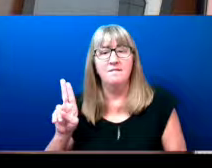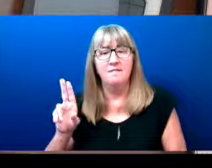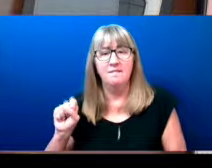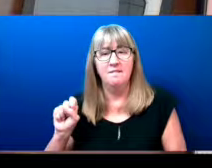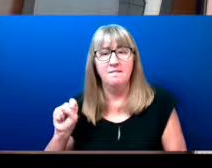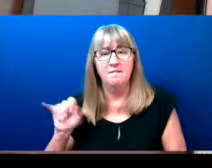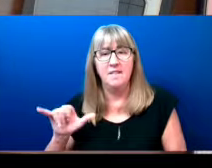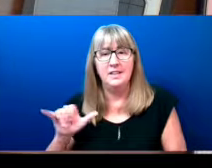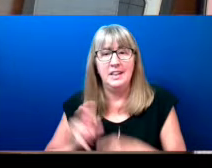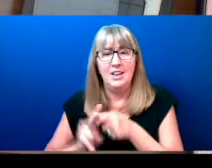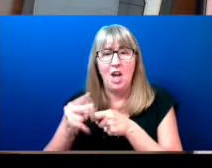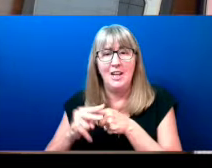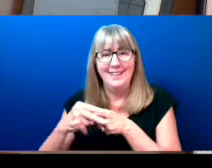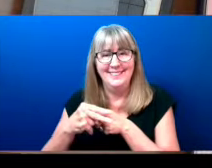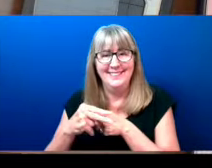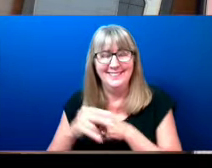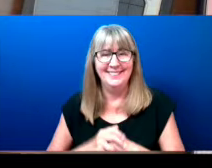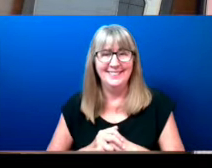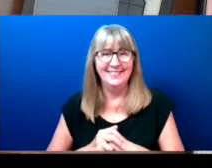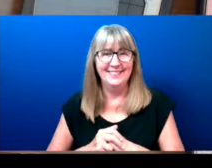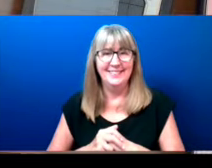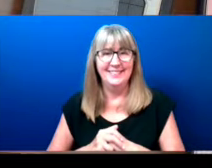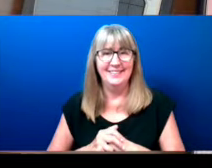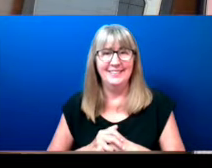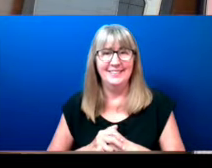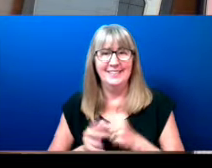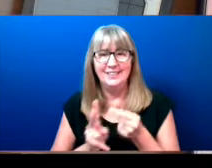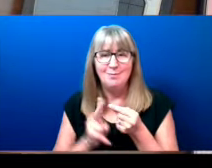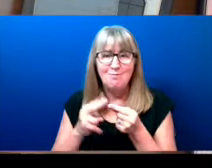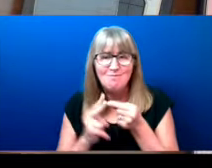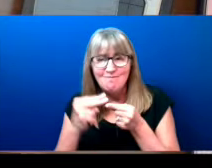hollies. We call it fussy cutting when I just took my